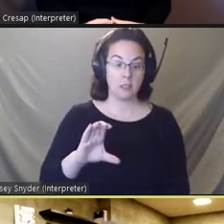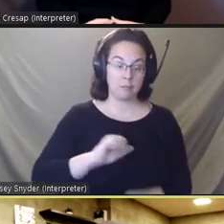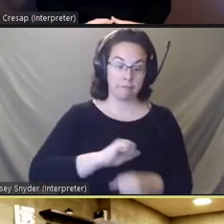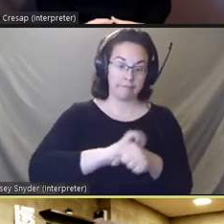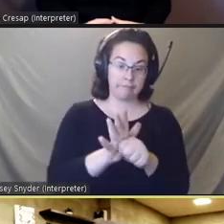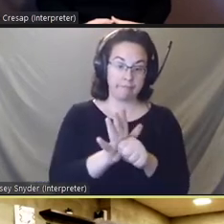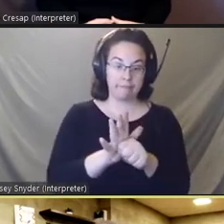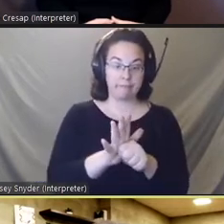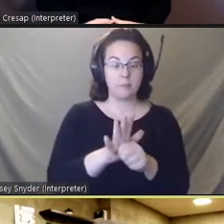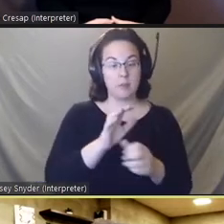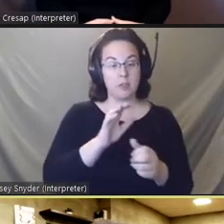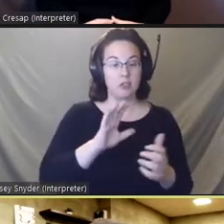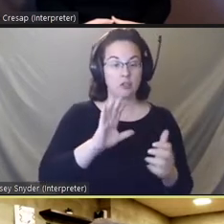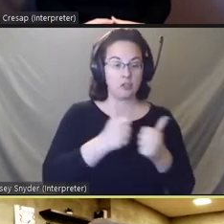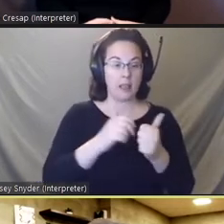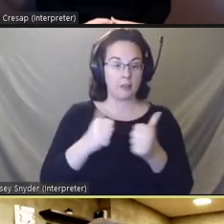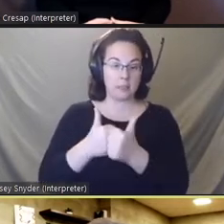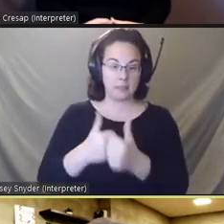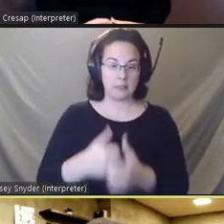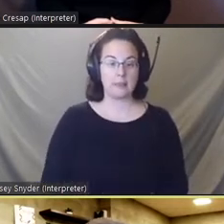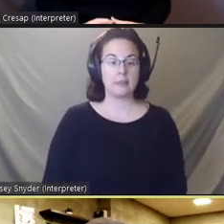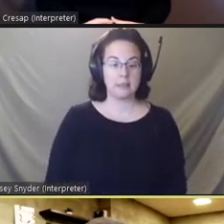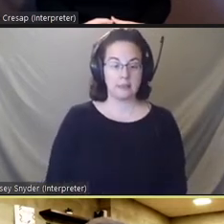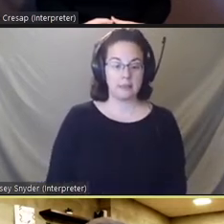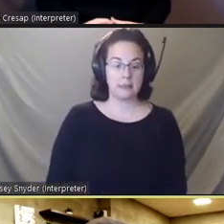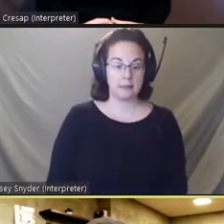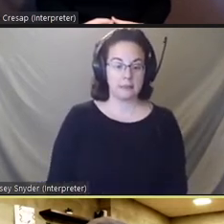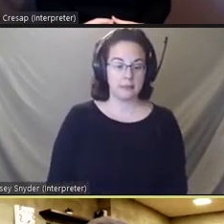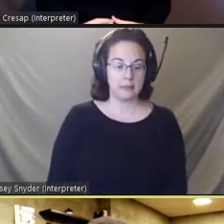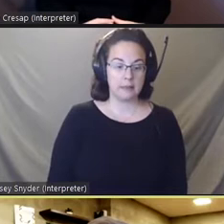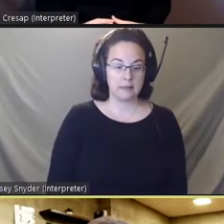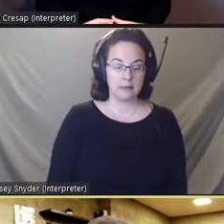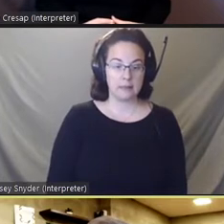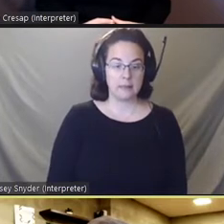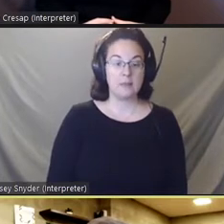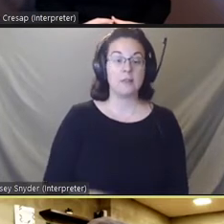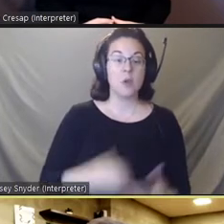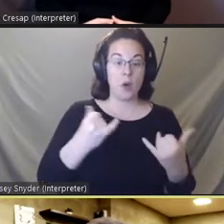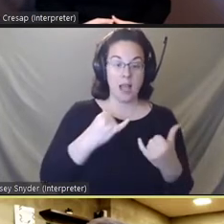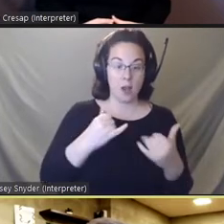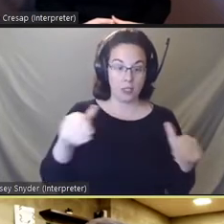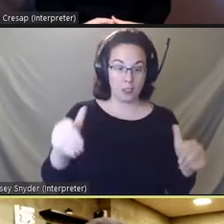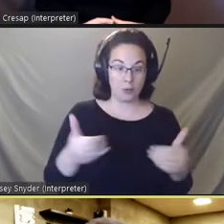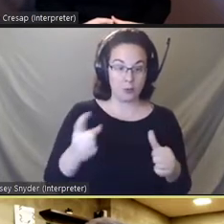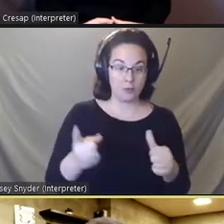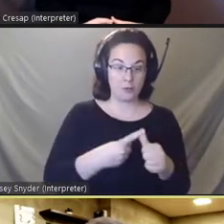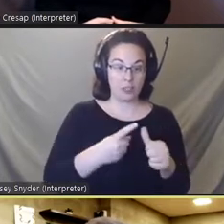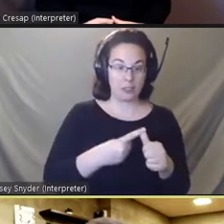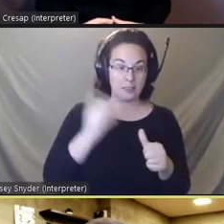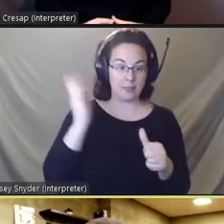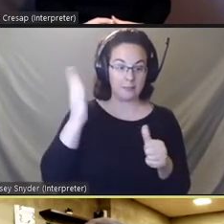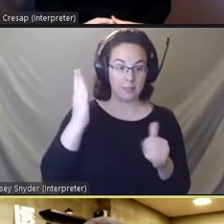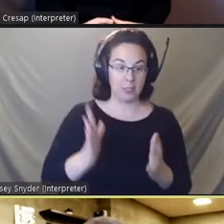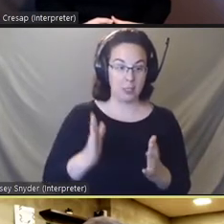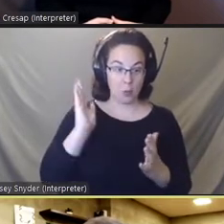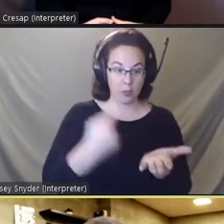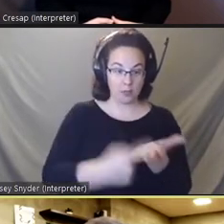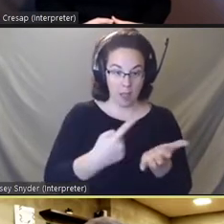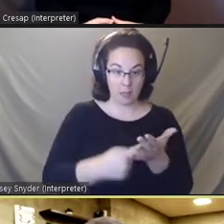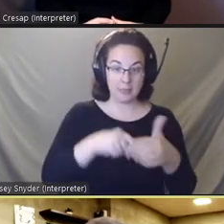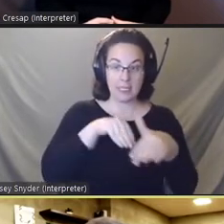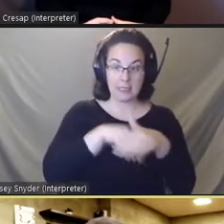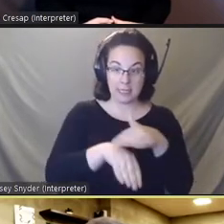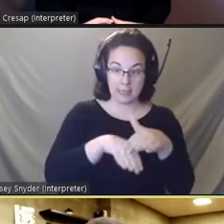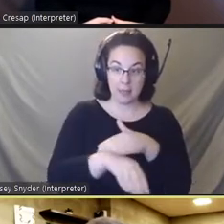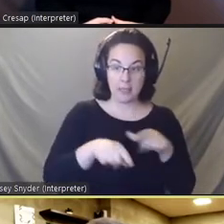challenges. So let me introduce the first speaker who will discuss